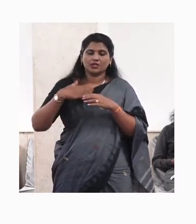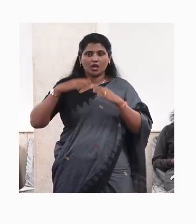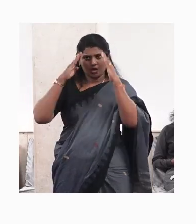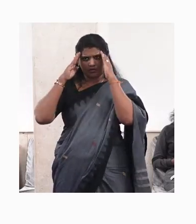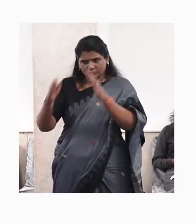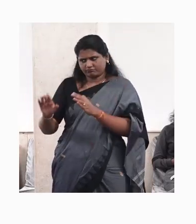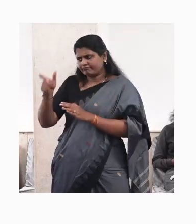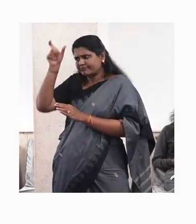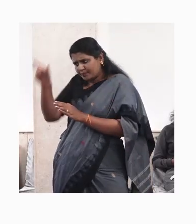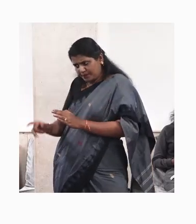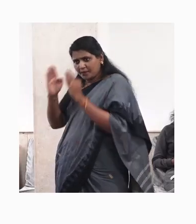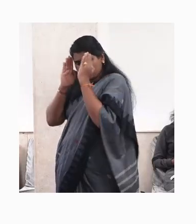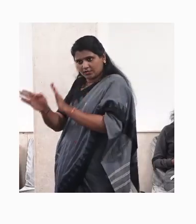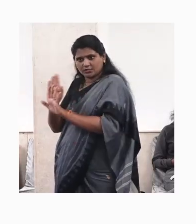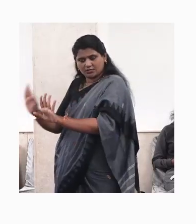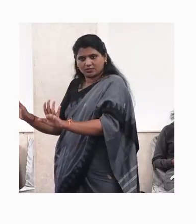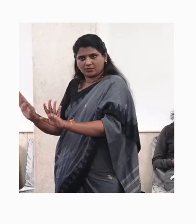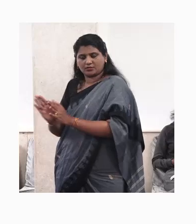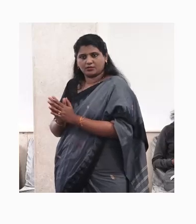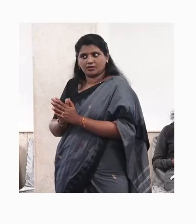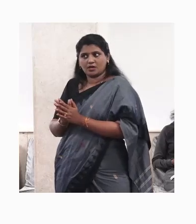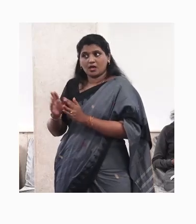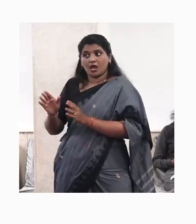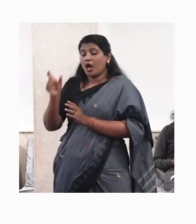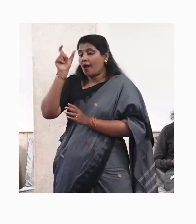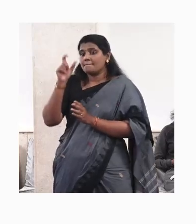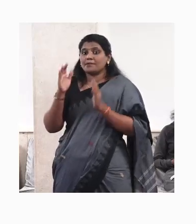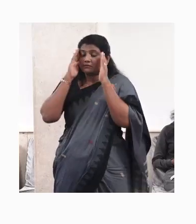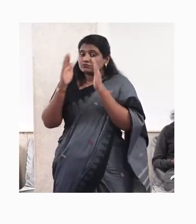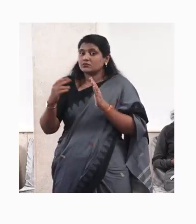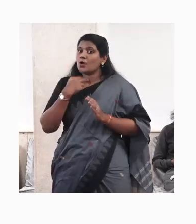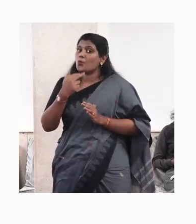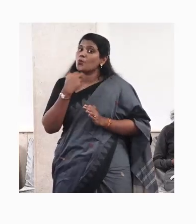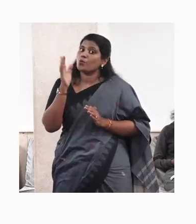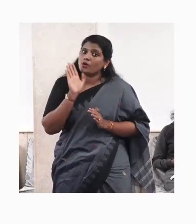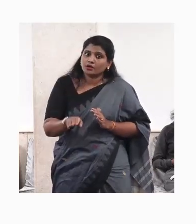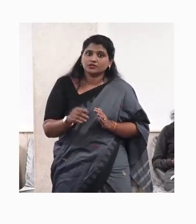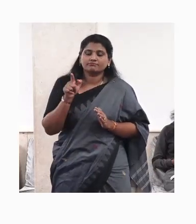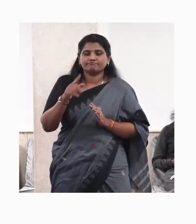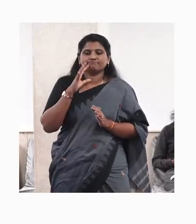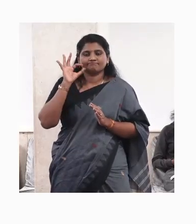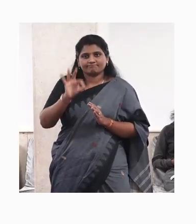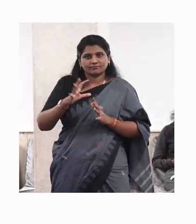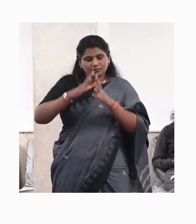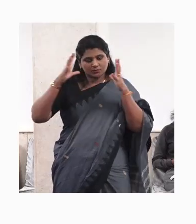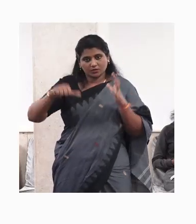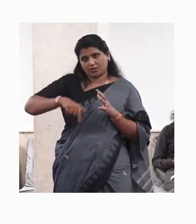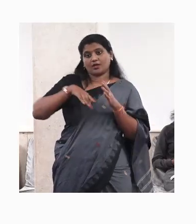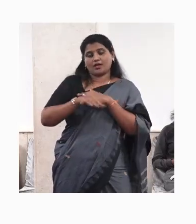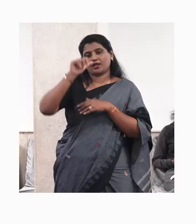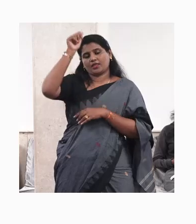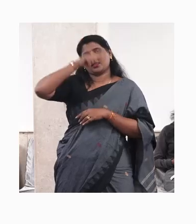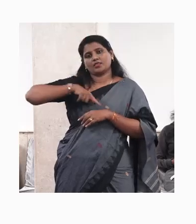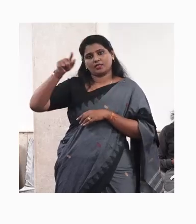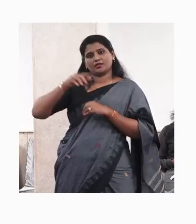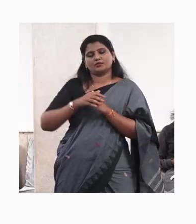on the person, that focuses on voice, which is so important in the Indian context, and that